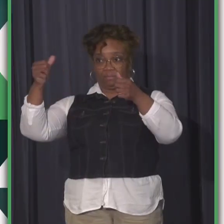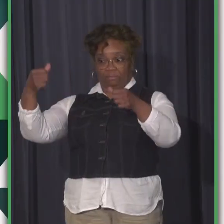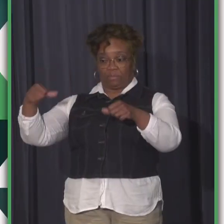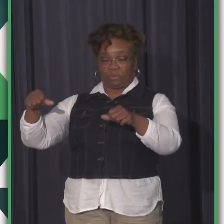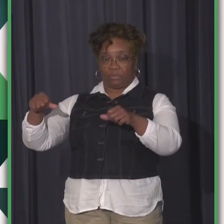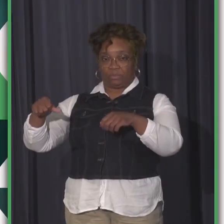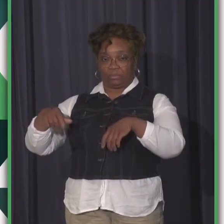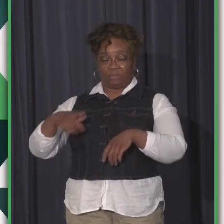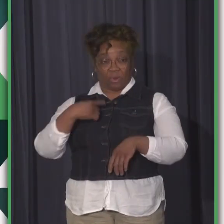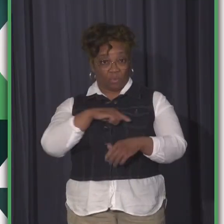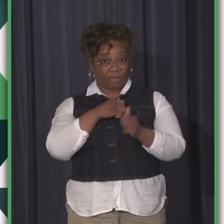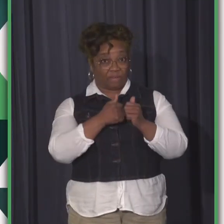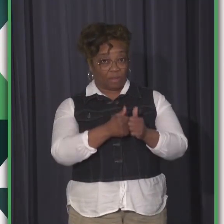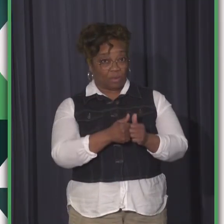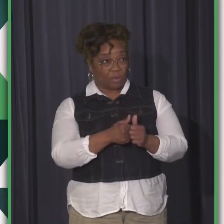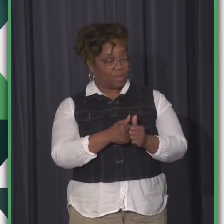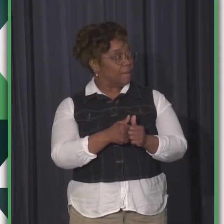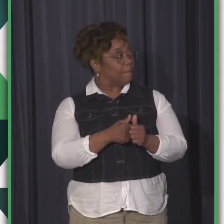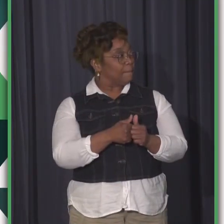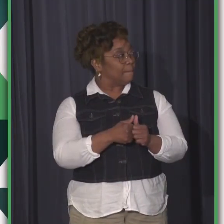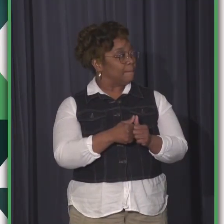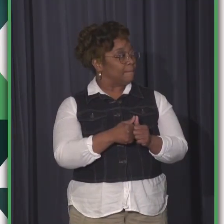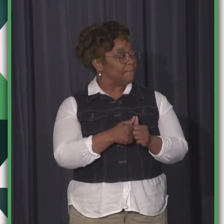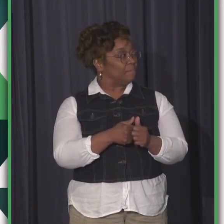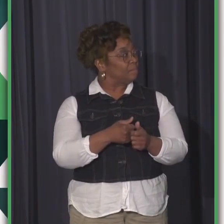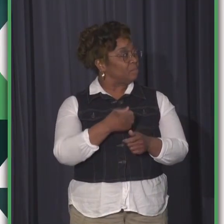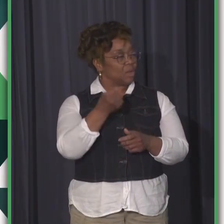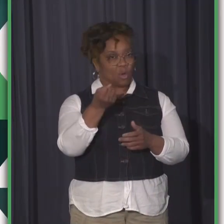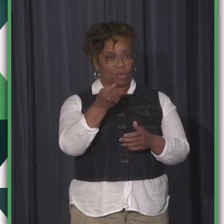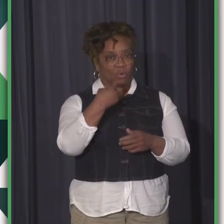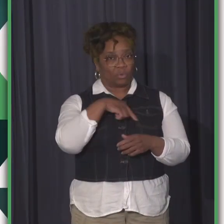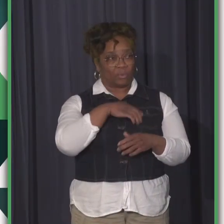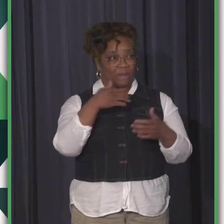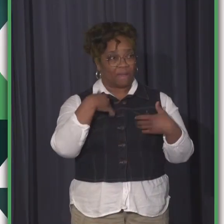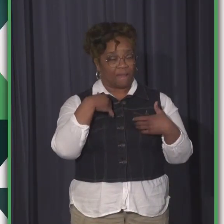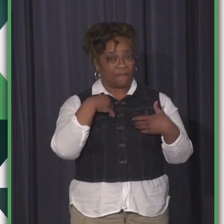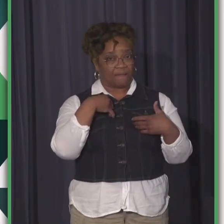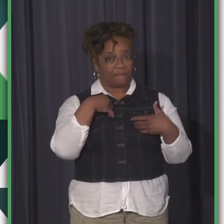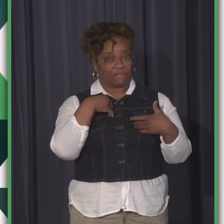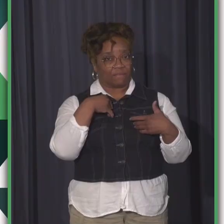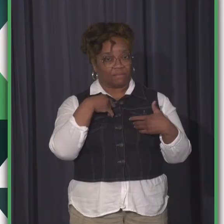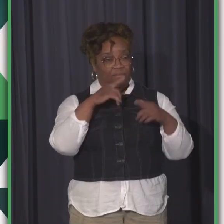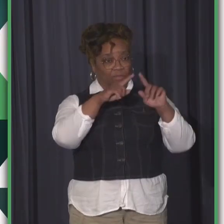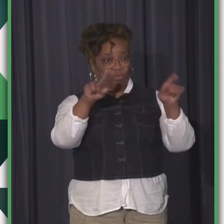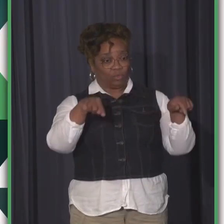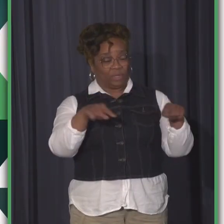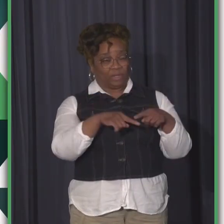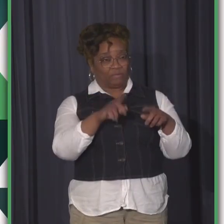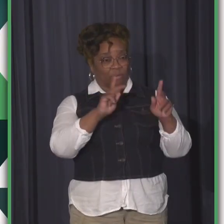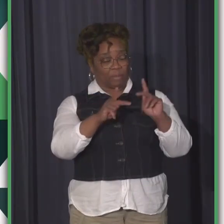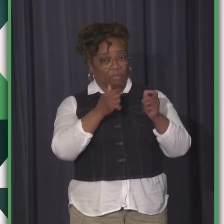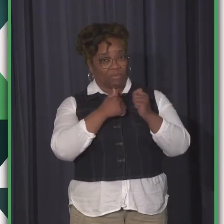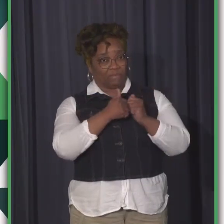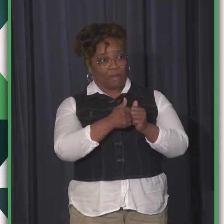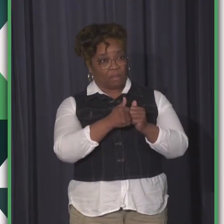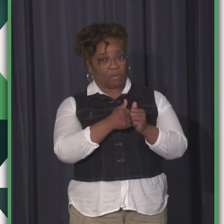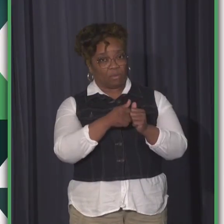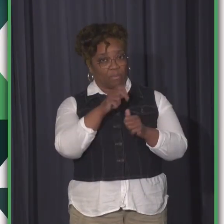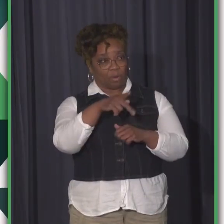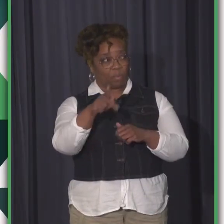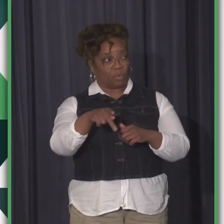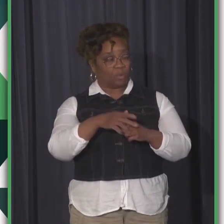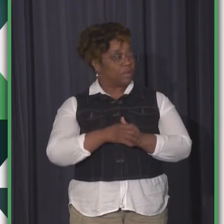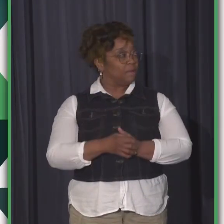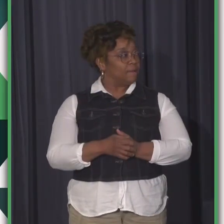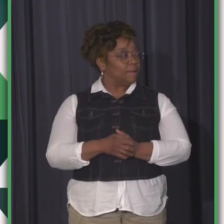so today I'm going to be going over members Excuse me, required. hold on. Do we have an overhead? It's for them to follow with us? Yeah, we